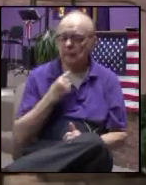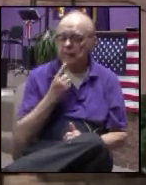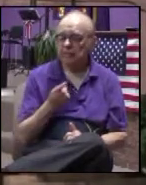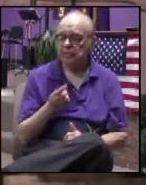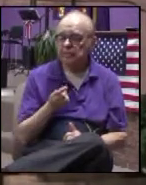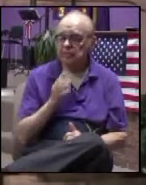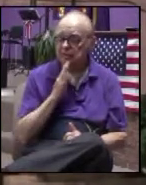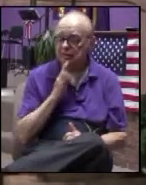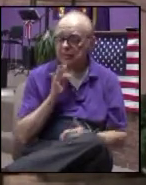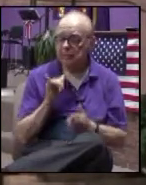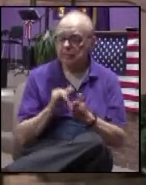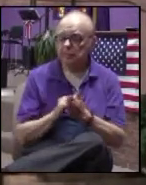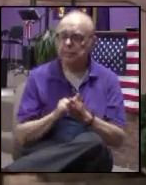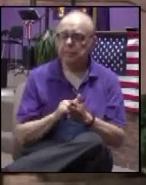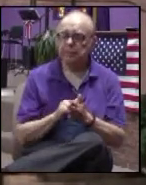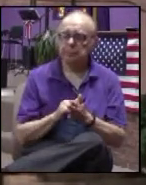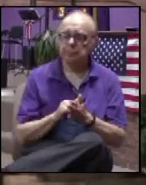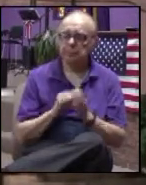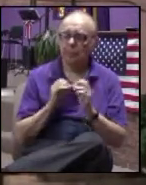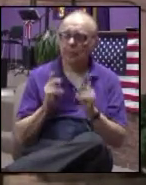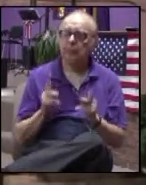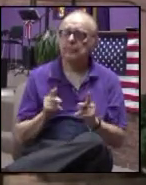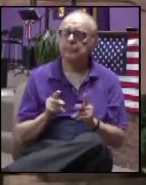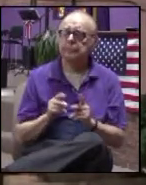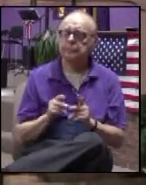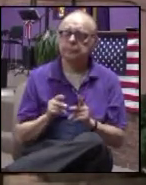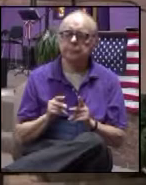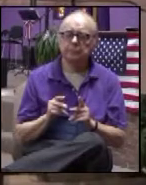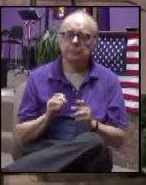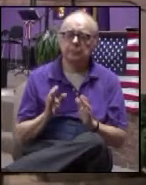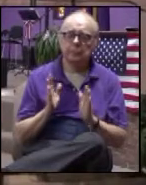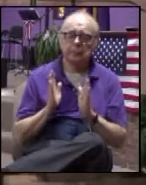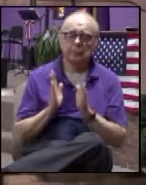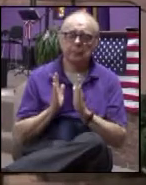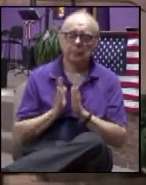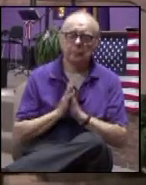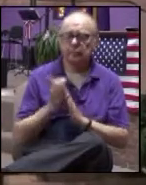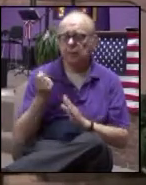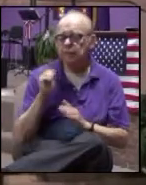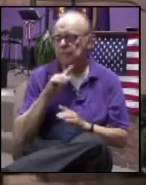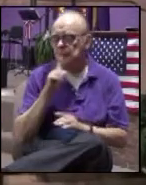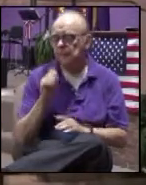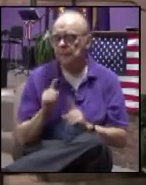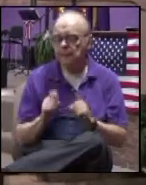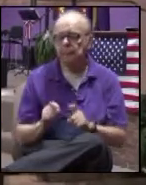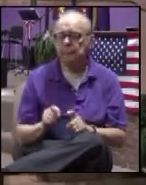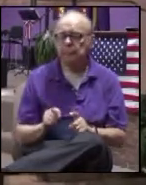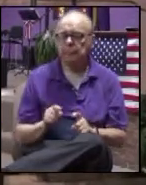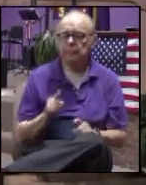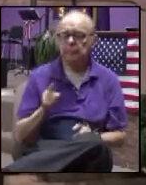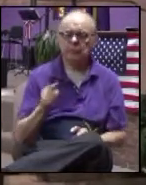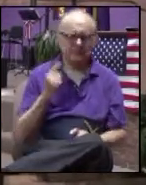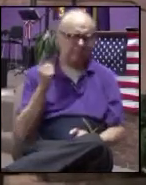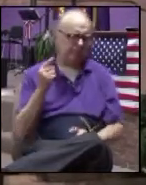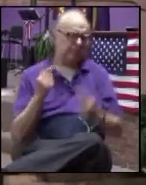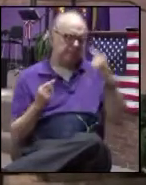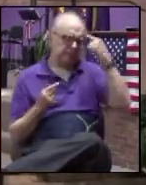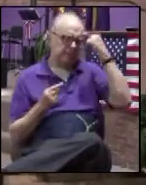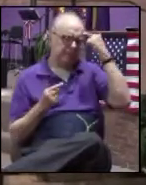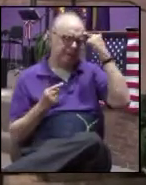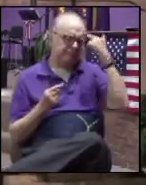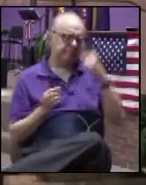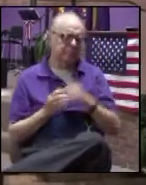loud, okay? So I'm going to ask you a couple questions, and you just kind of think in your mind